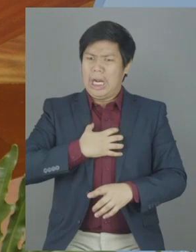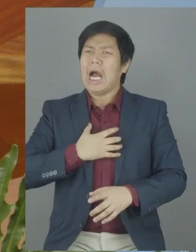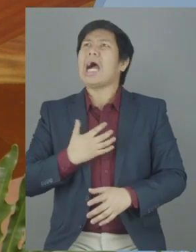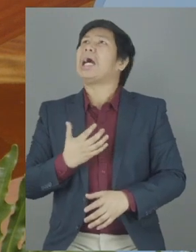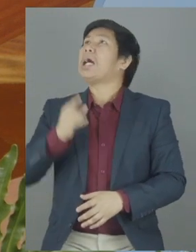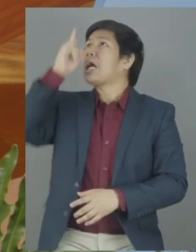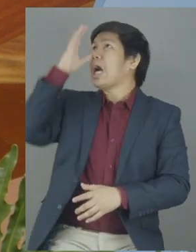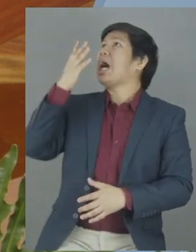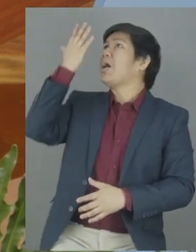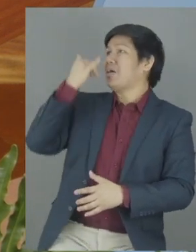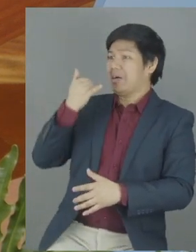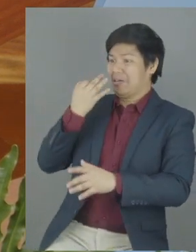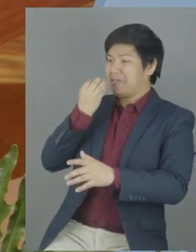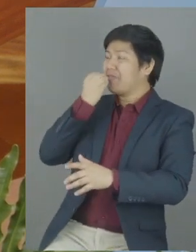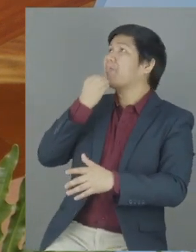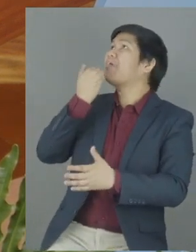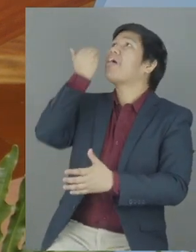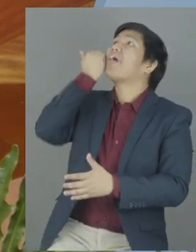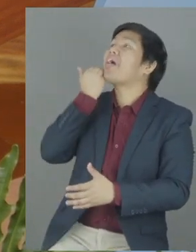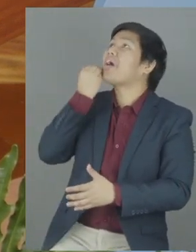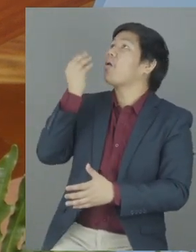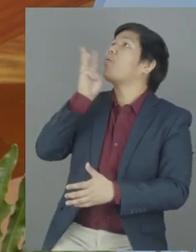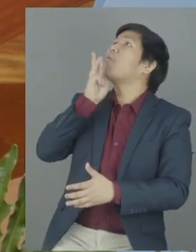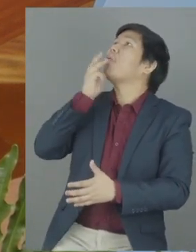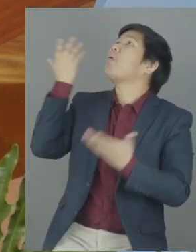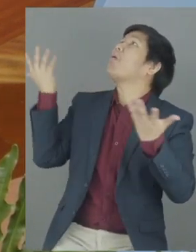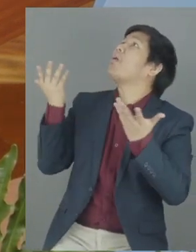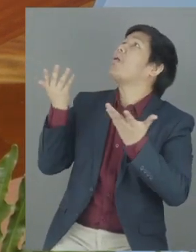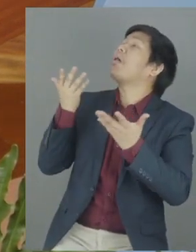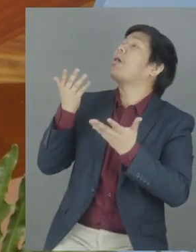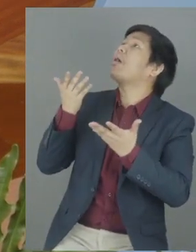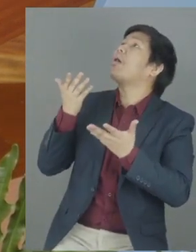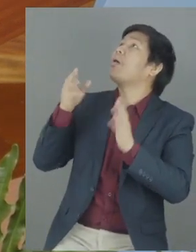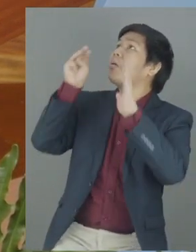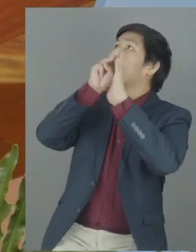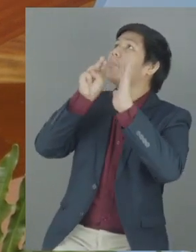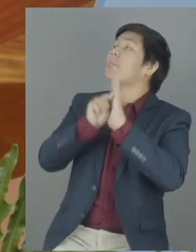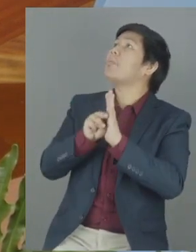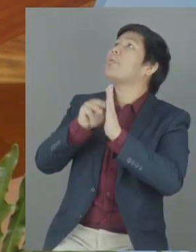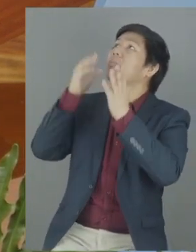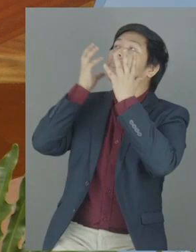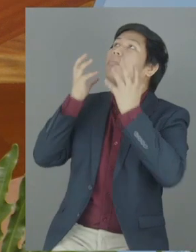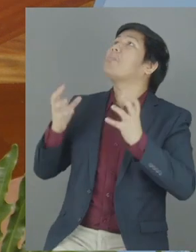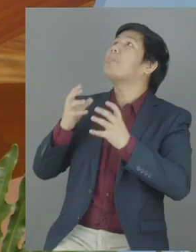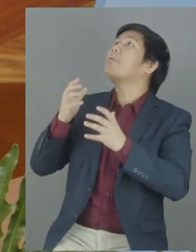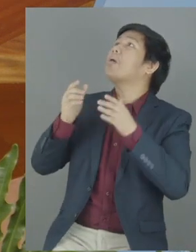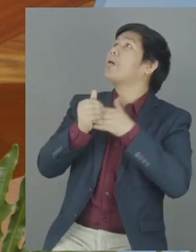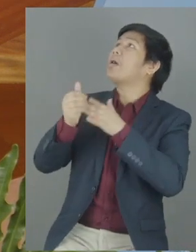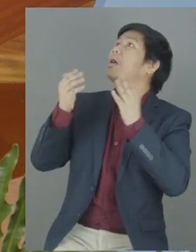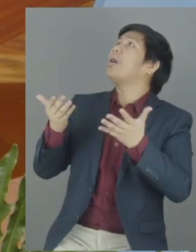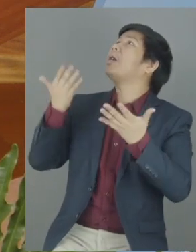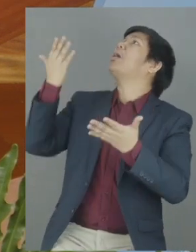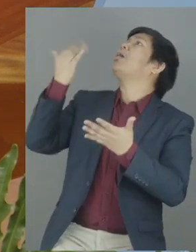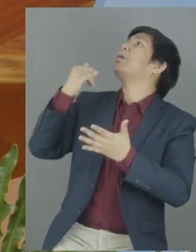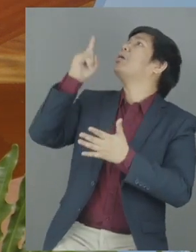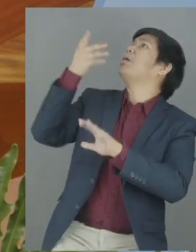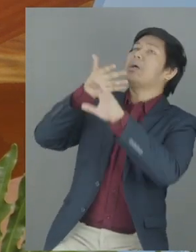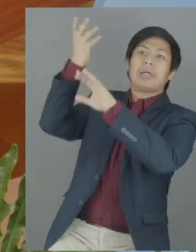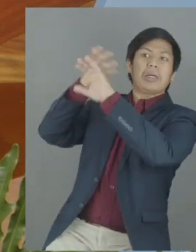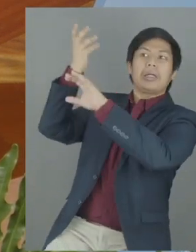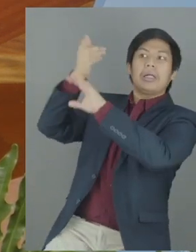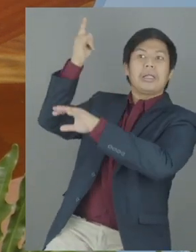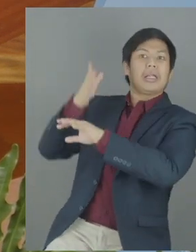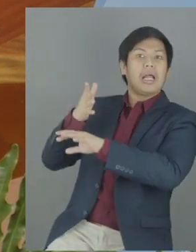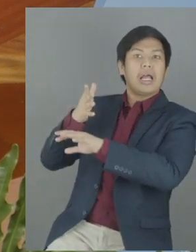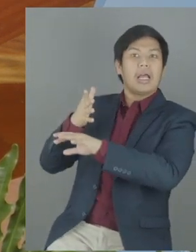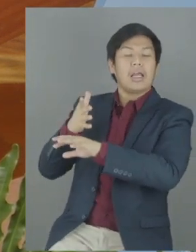food, about water, about Moses' leadership, about God's direction. And, well, God wasn't pleased and